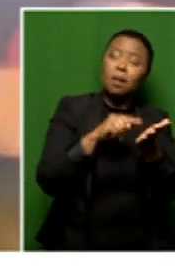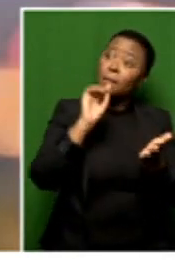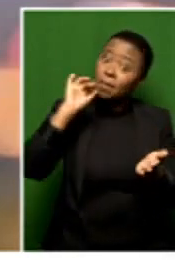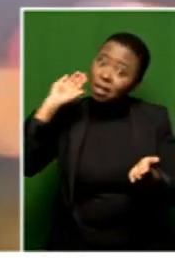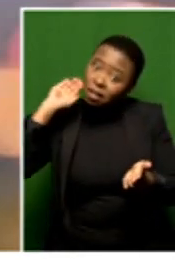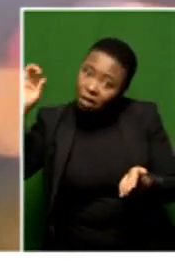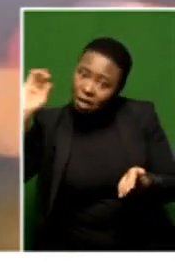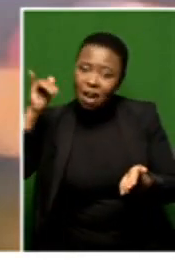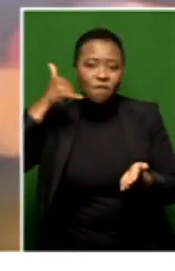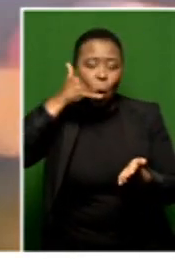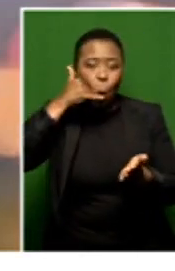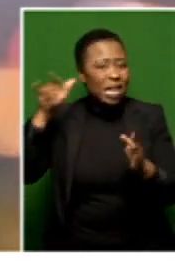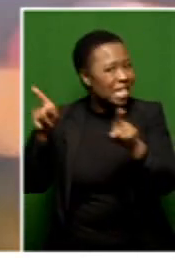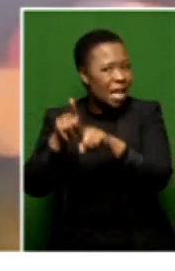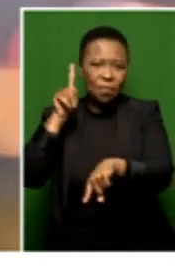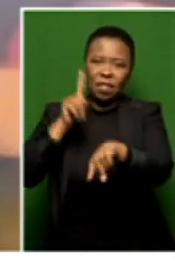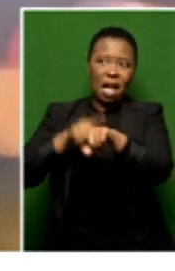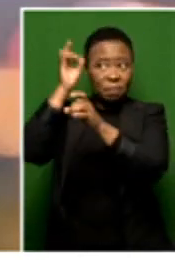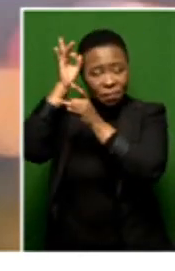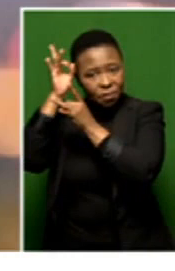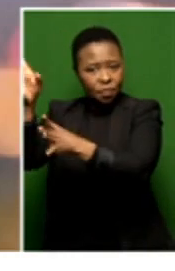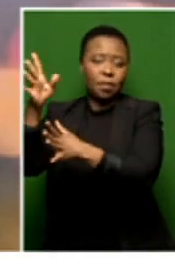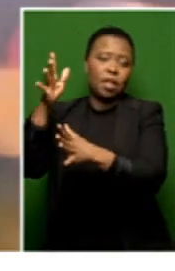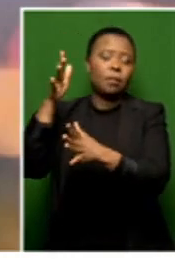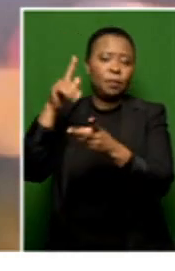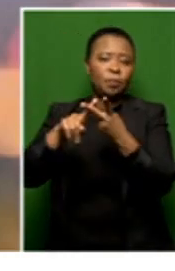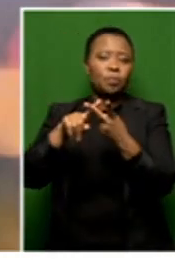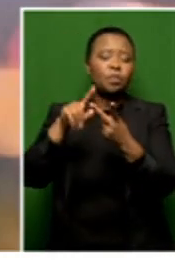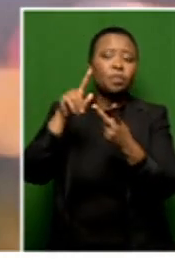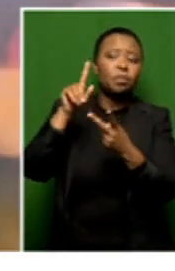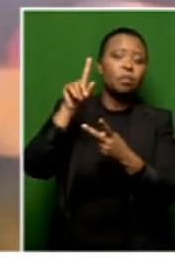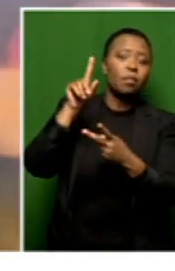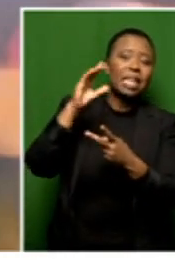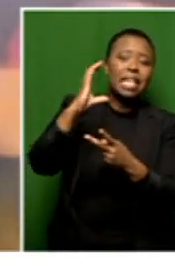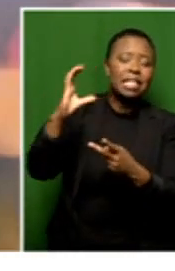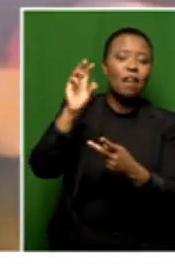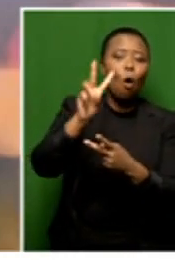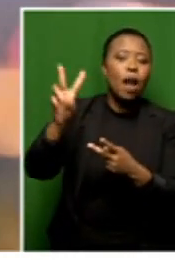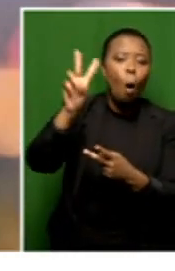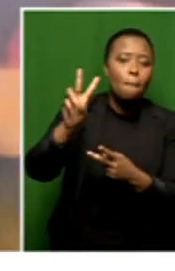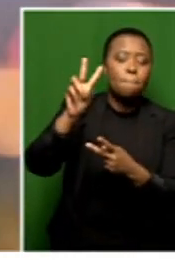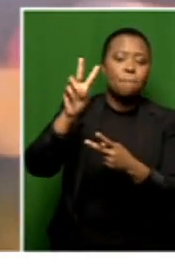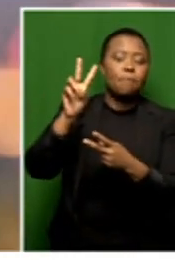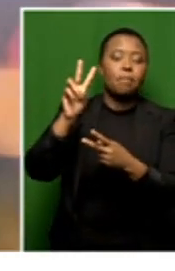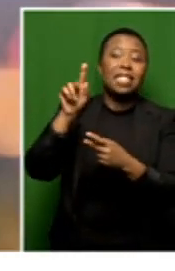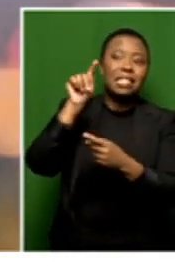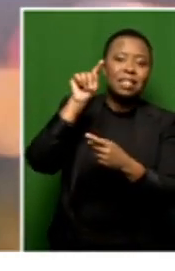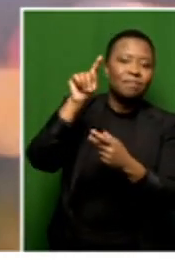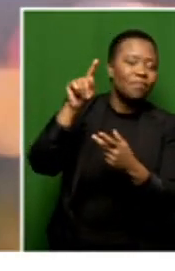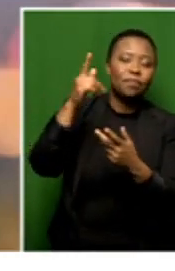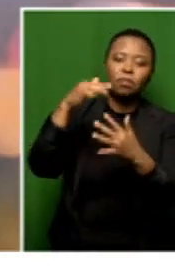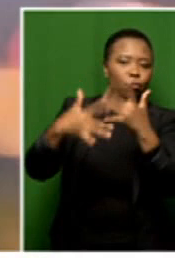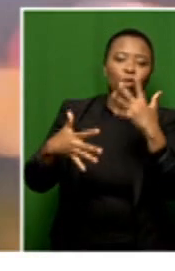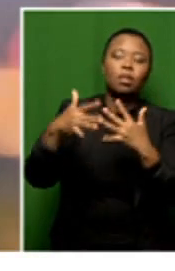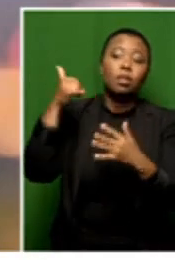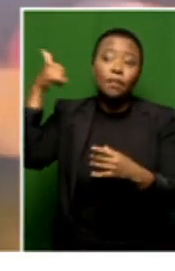You need to immediately raise that with your mobile network provider that, hey, something's going on that is out of